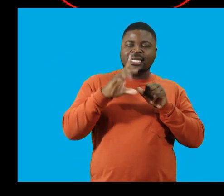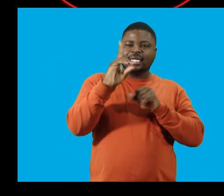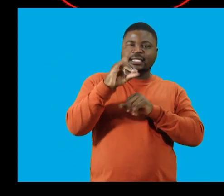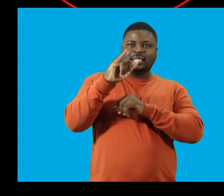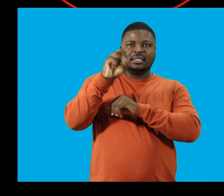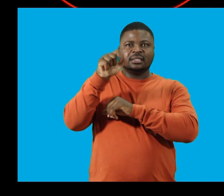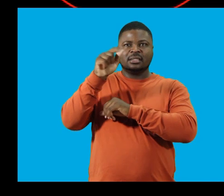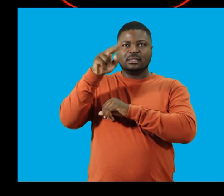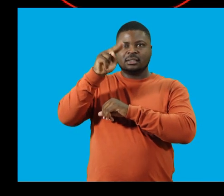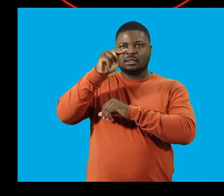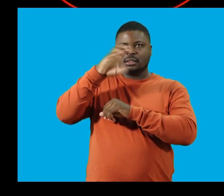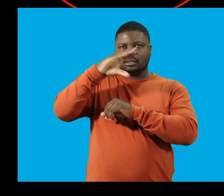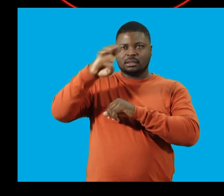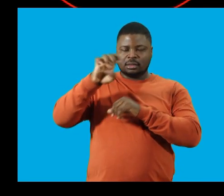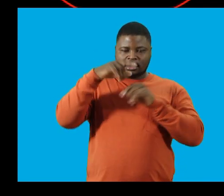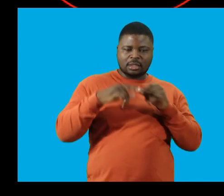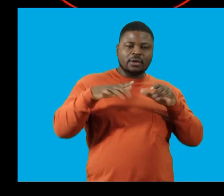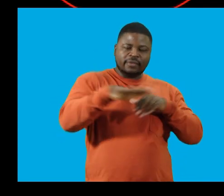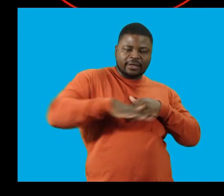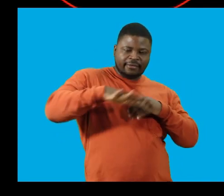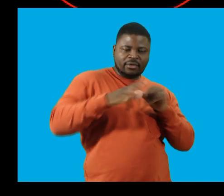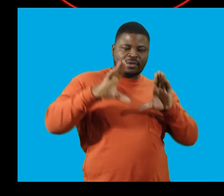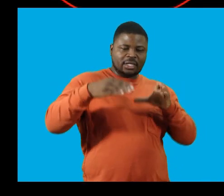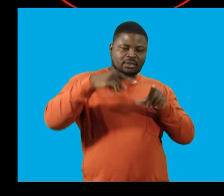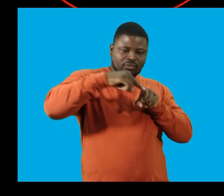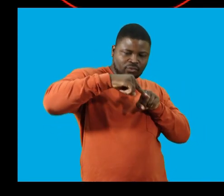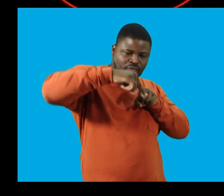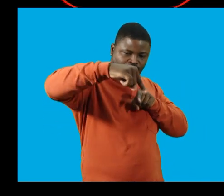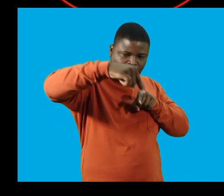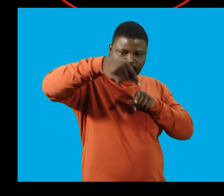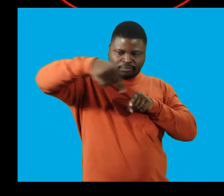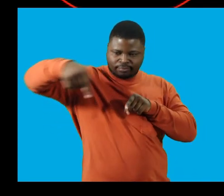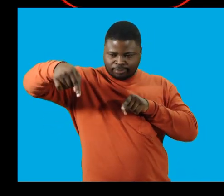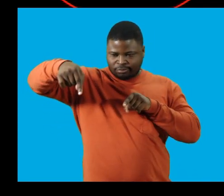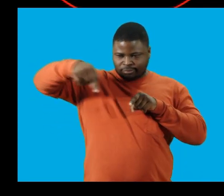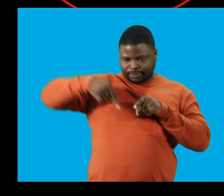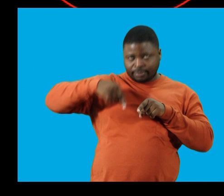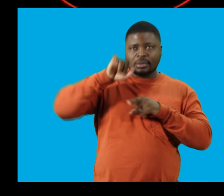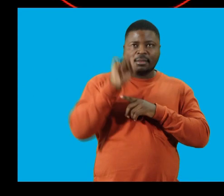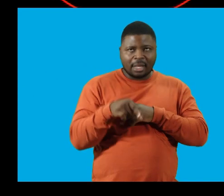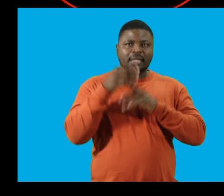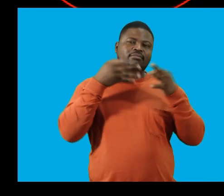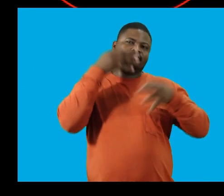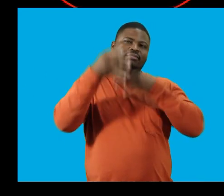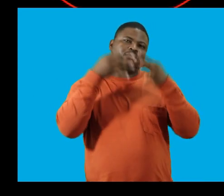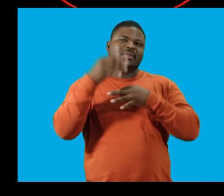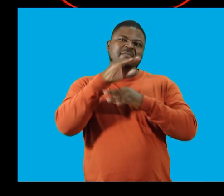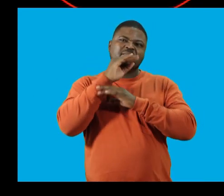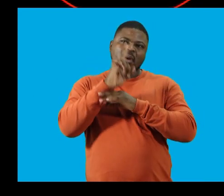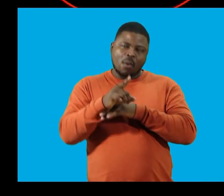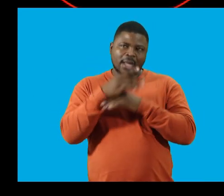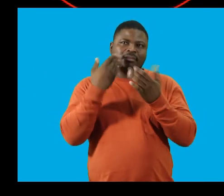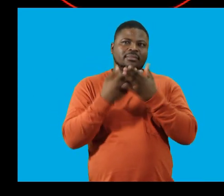around the floor of the classroom, where you need to write your terminology, a definition for